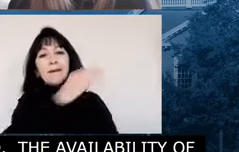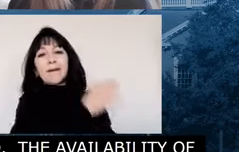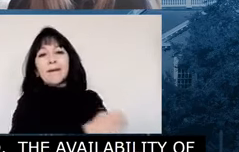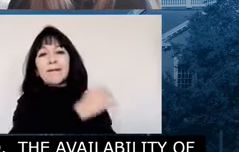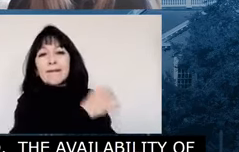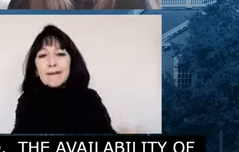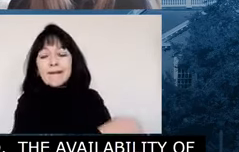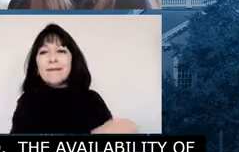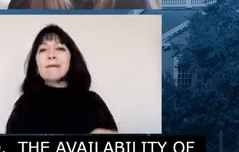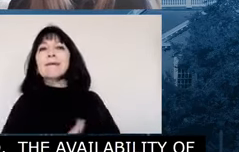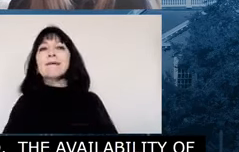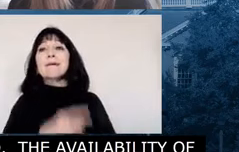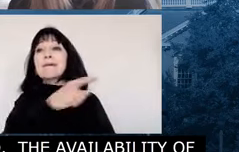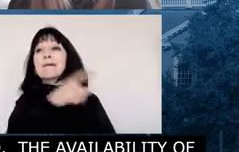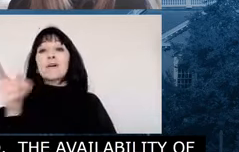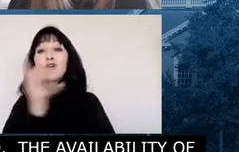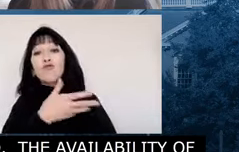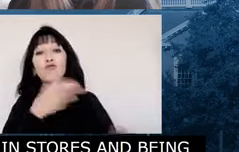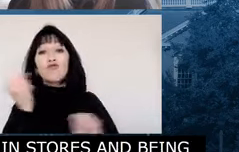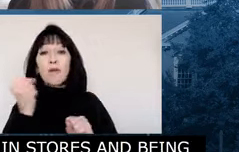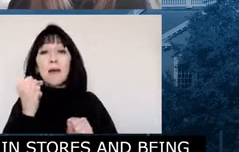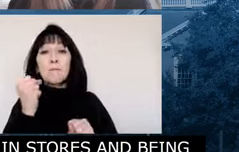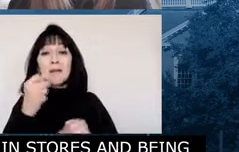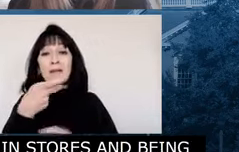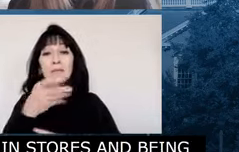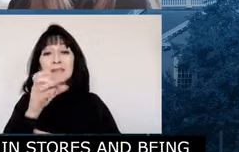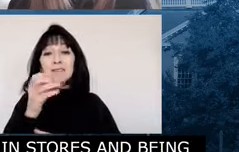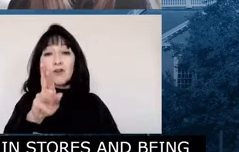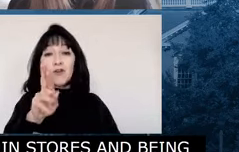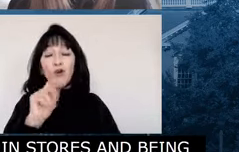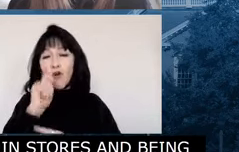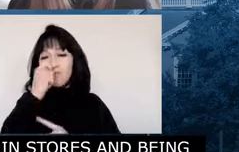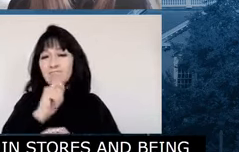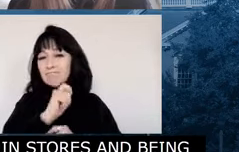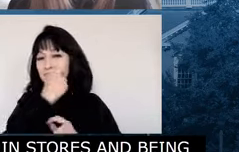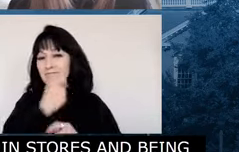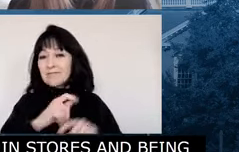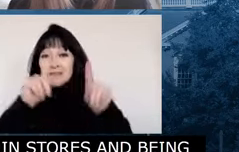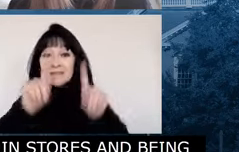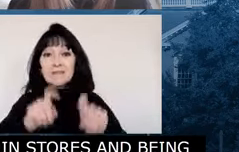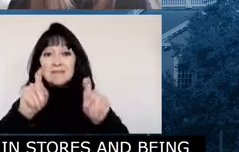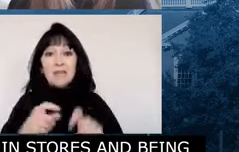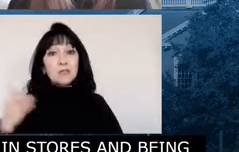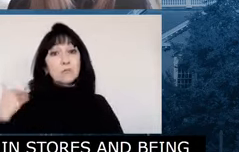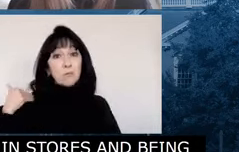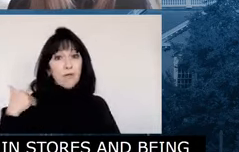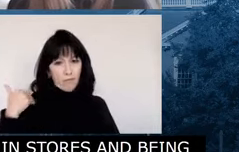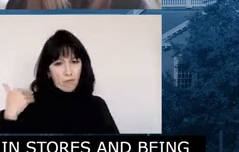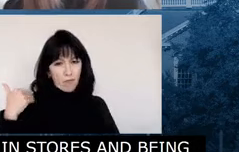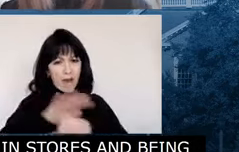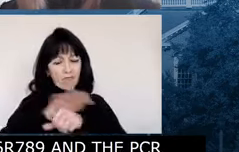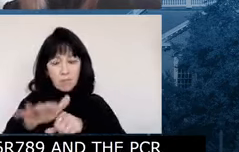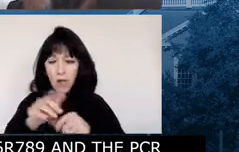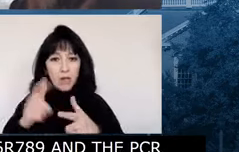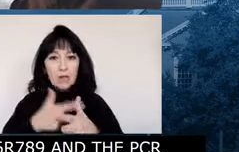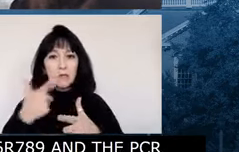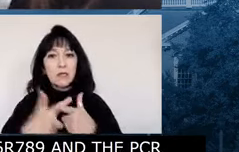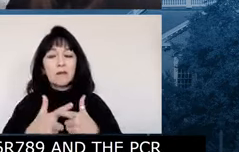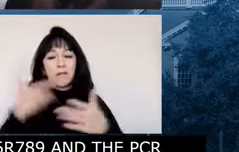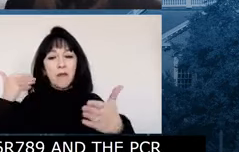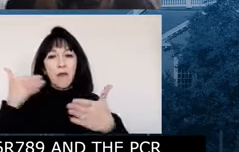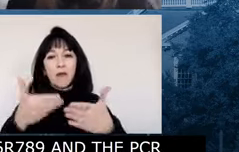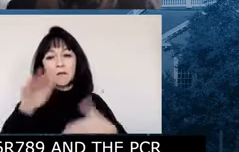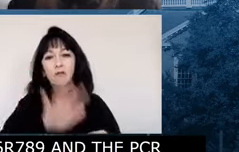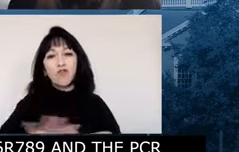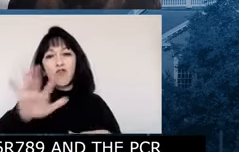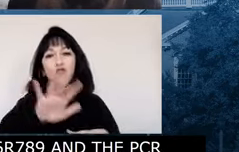PCR capability that the state has. I think I've said for the last 2 years, it's a layered approach for testing. So I think people